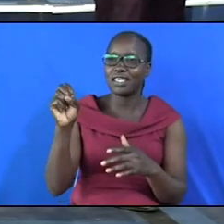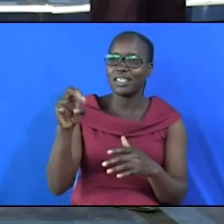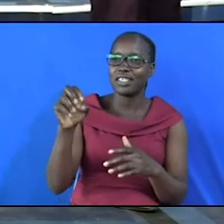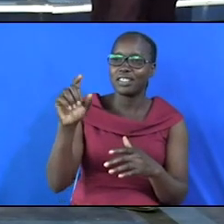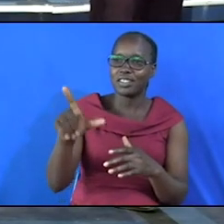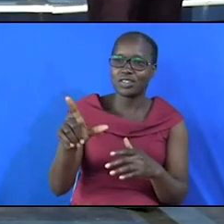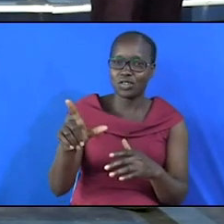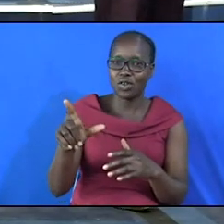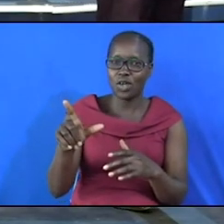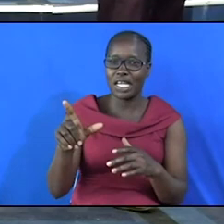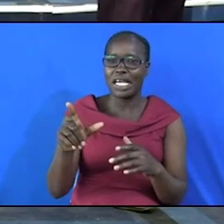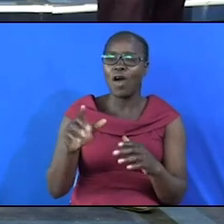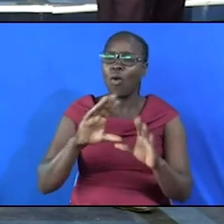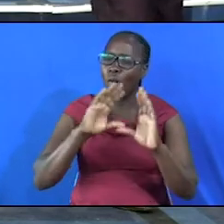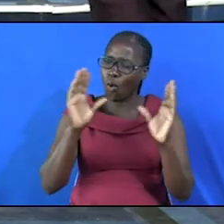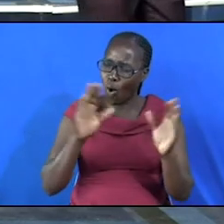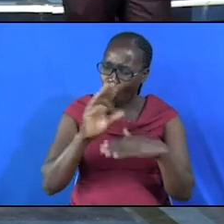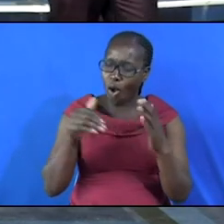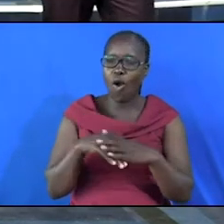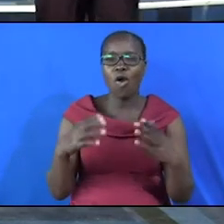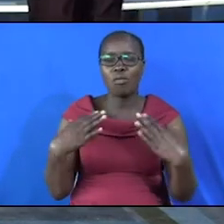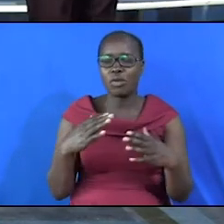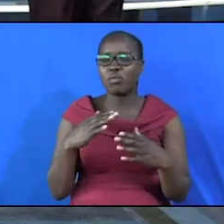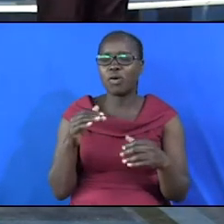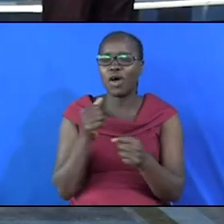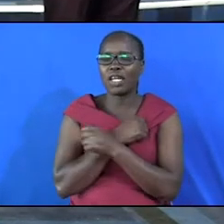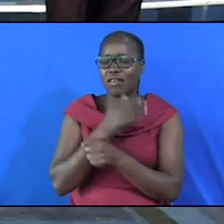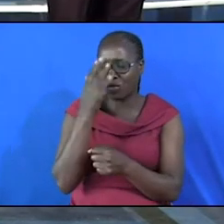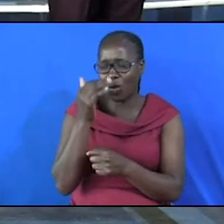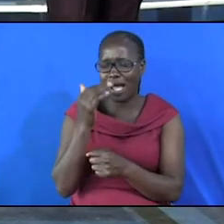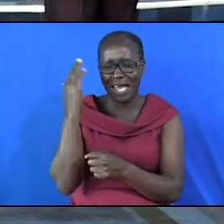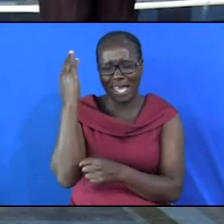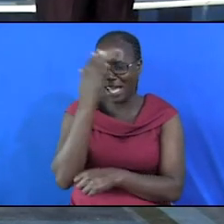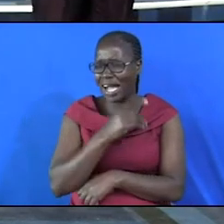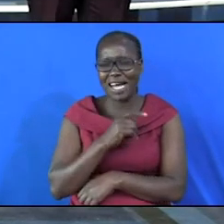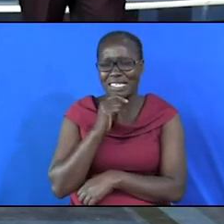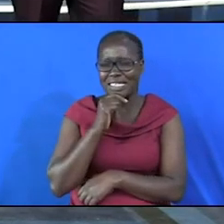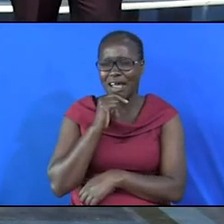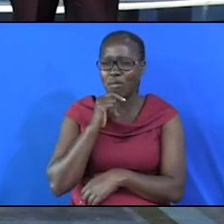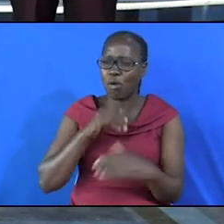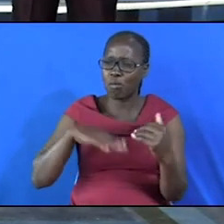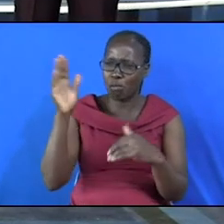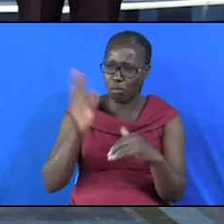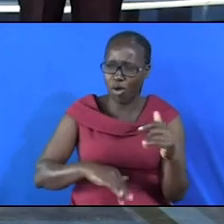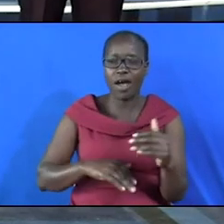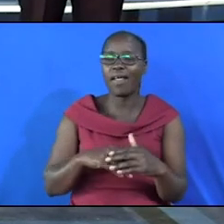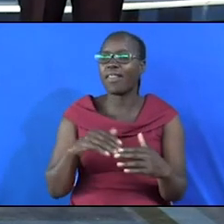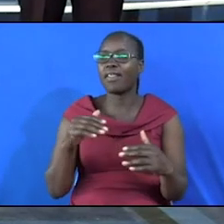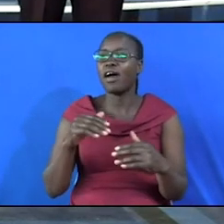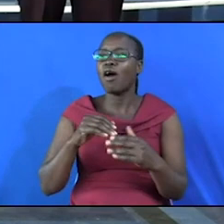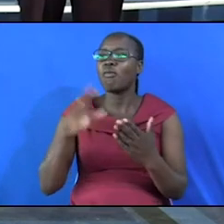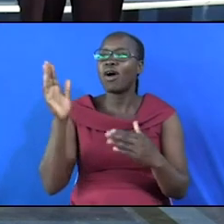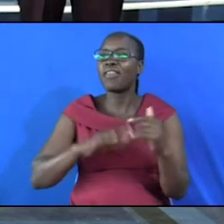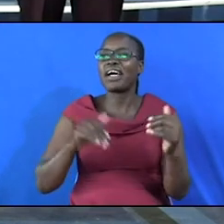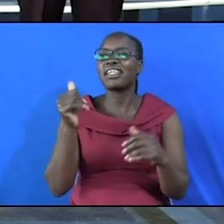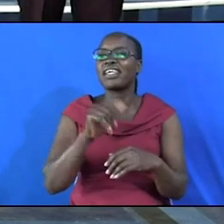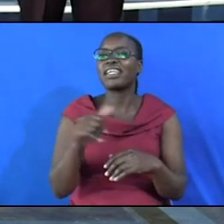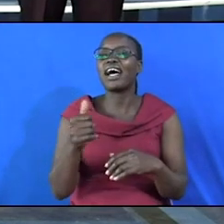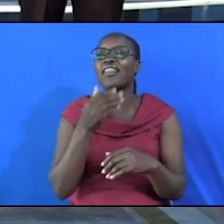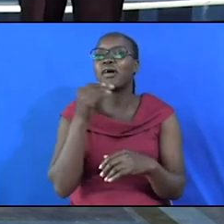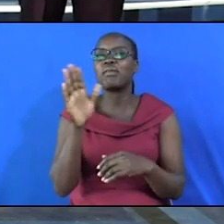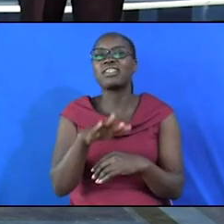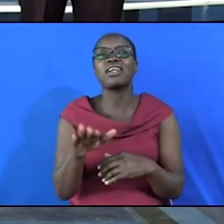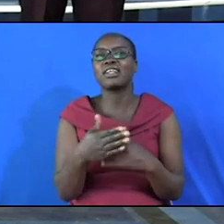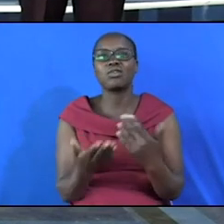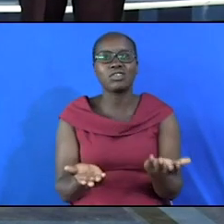is universally loved. Why? Because he's most handsome. Is your Bible saying the same?